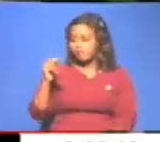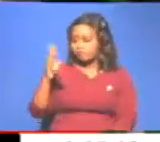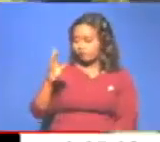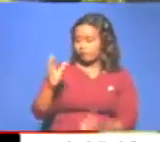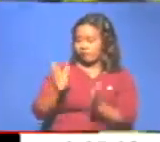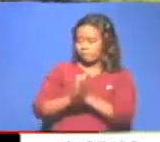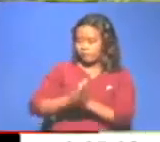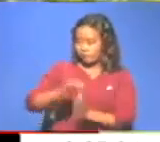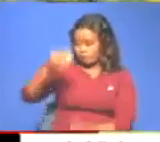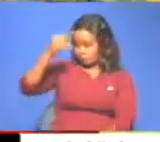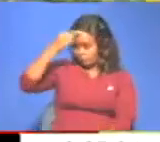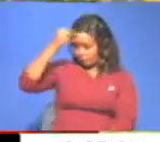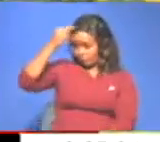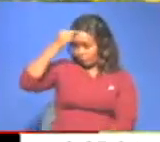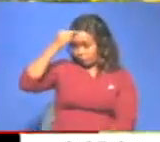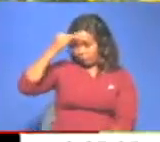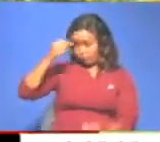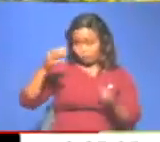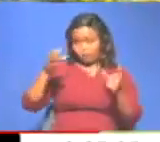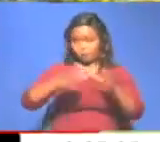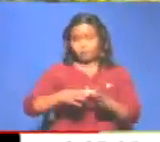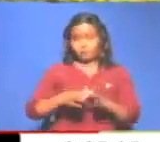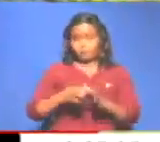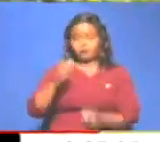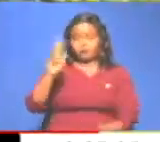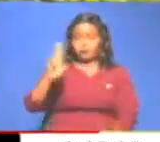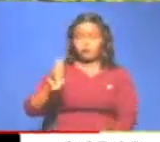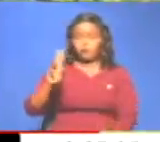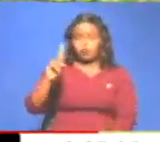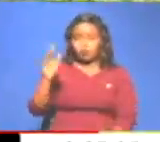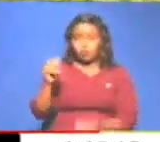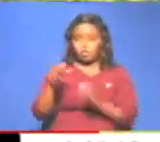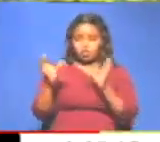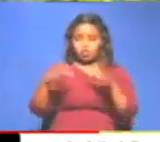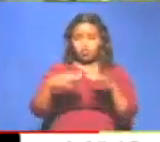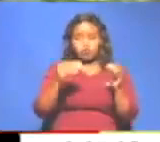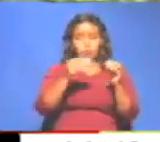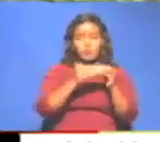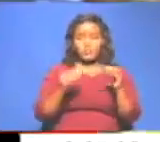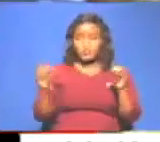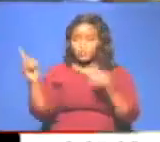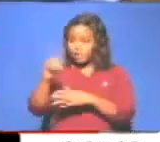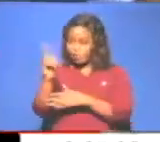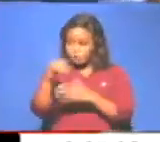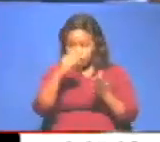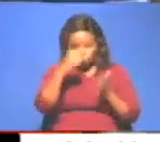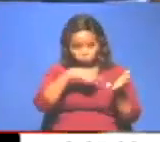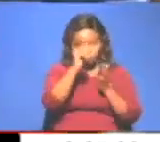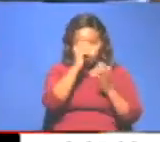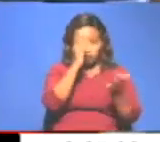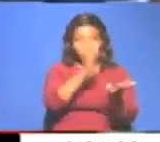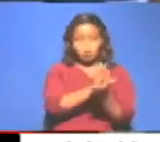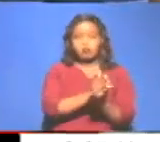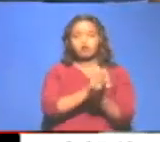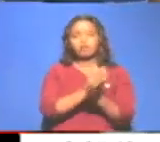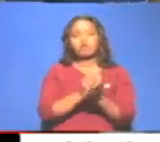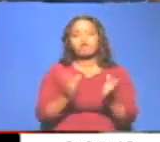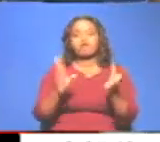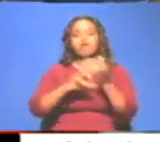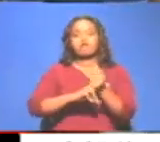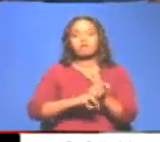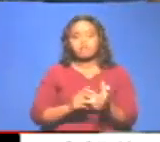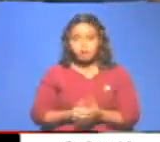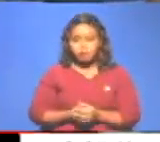Ford Kenya, the UDA parliamentary group met in Nairobi to endorse the partnership. The parliamentary group has